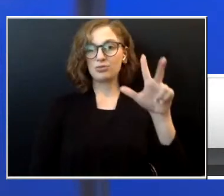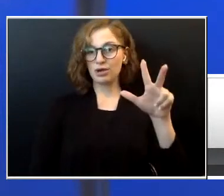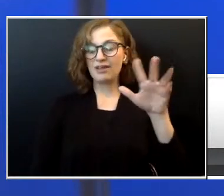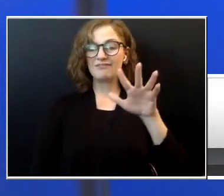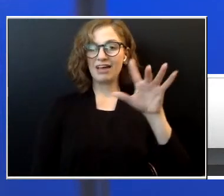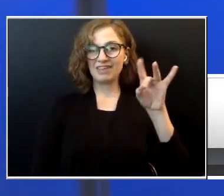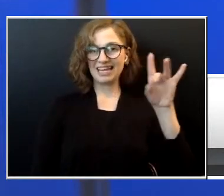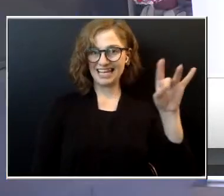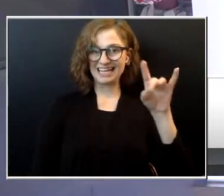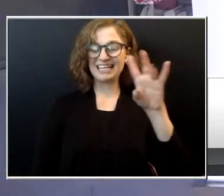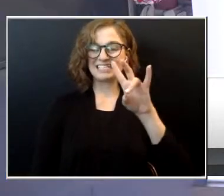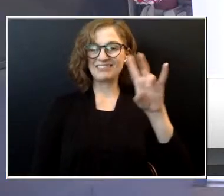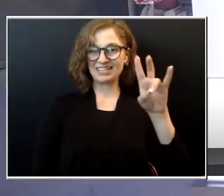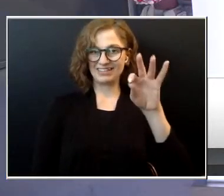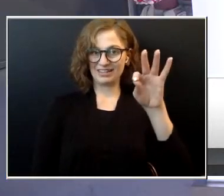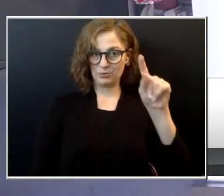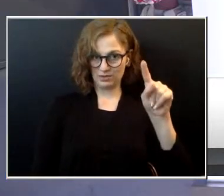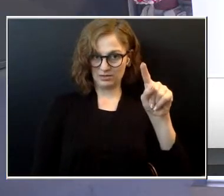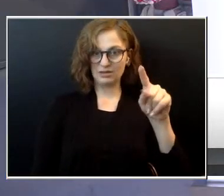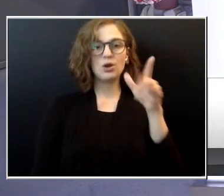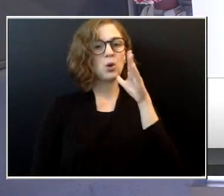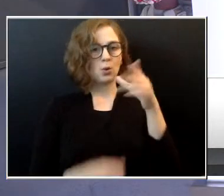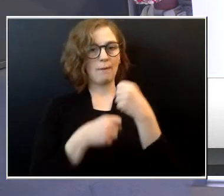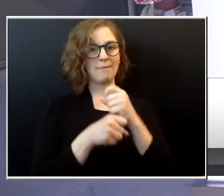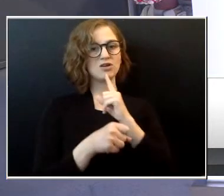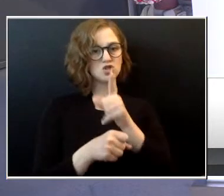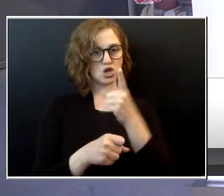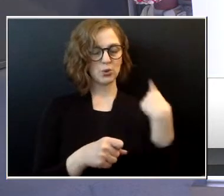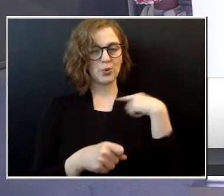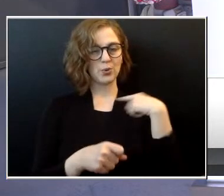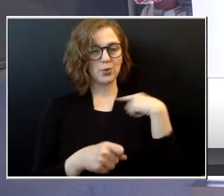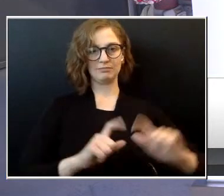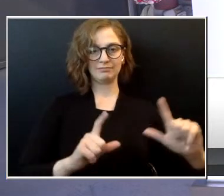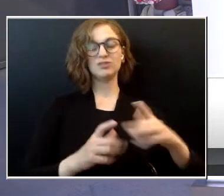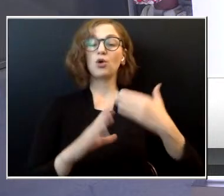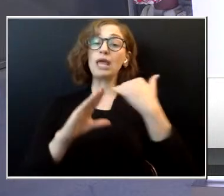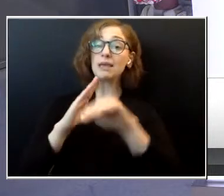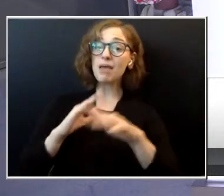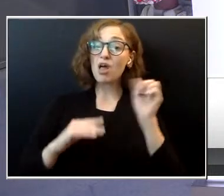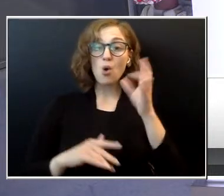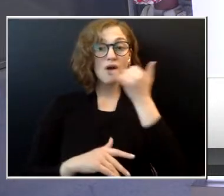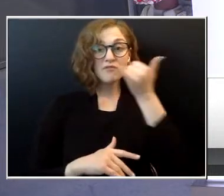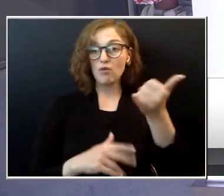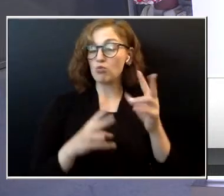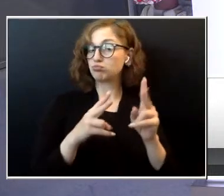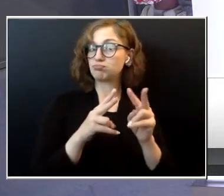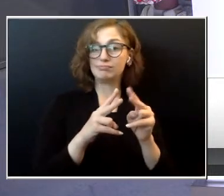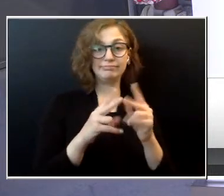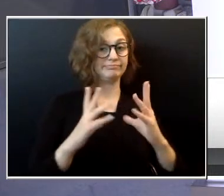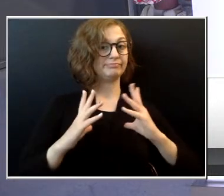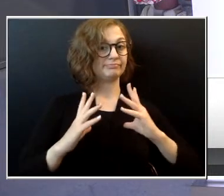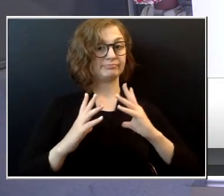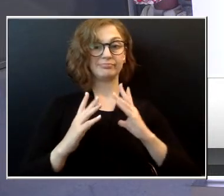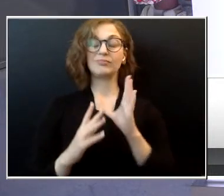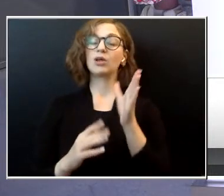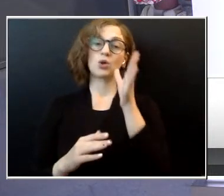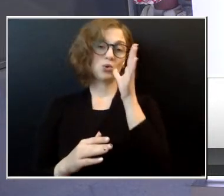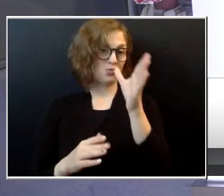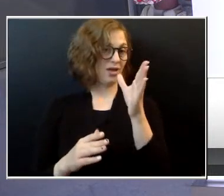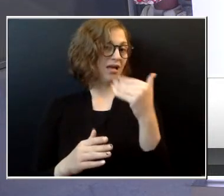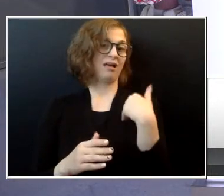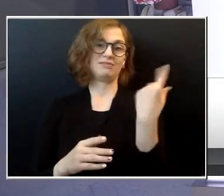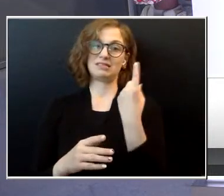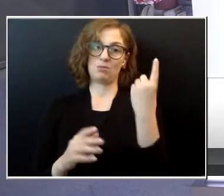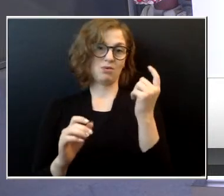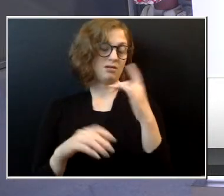913-588-7791. Okay, we'll make sure we get that up there. So the email or the phone number, and we'll get somebody to talk to you about the study. Right,